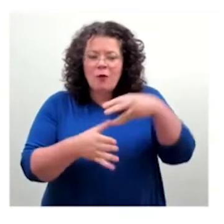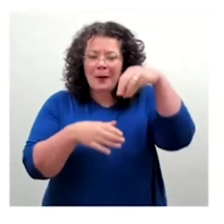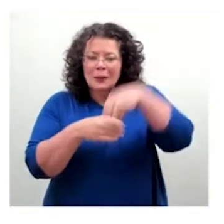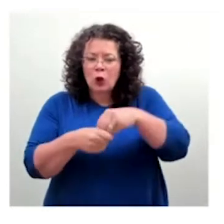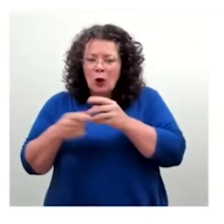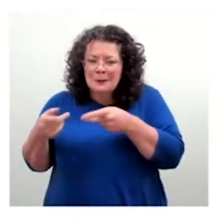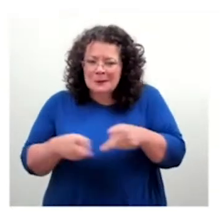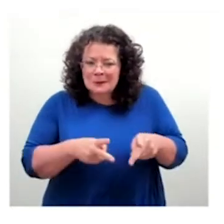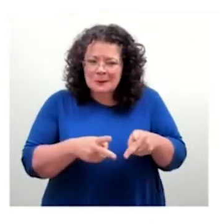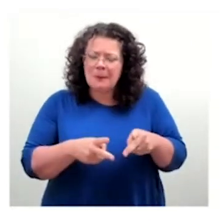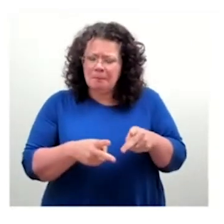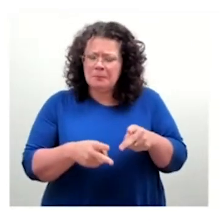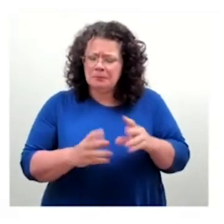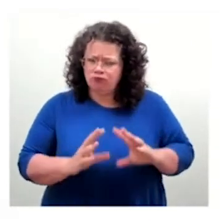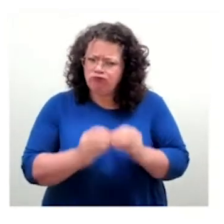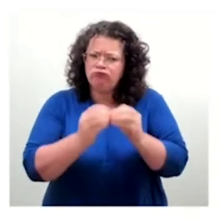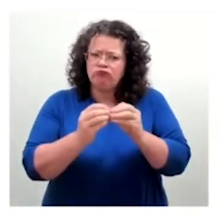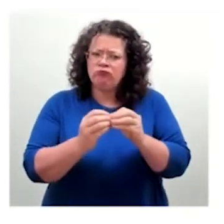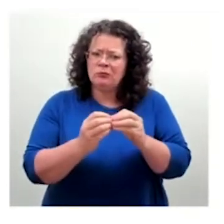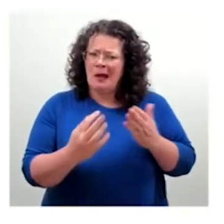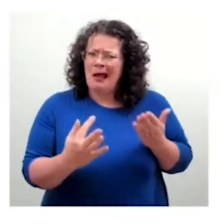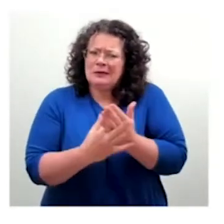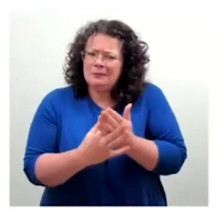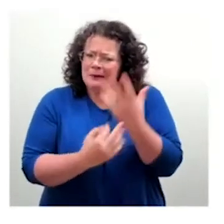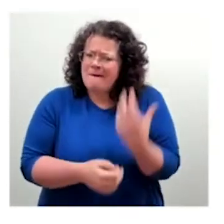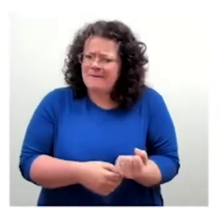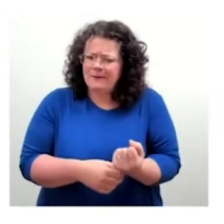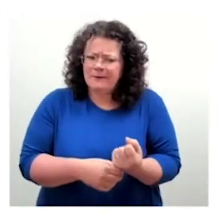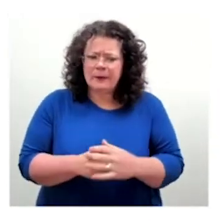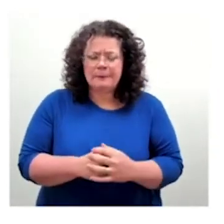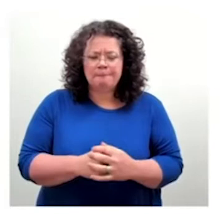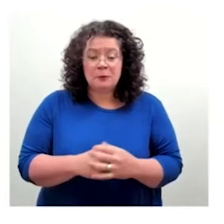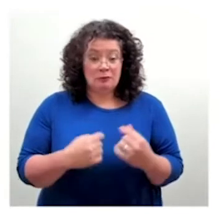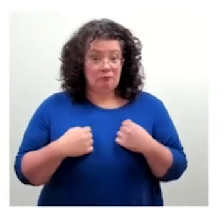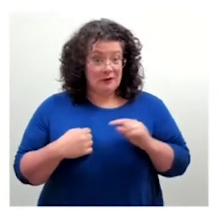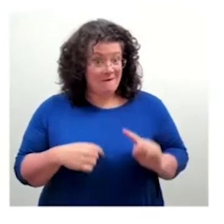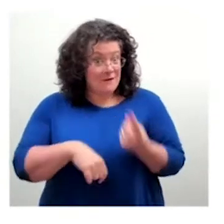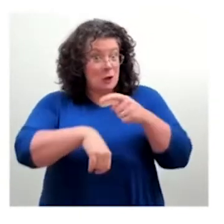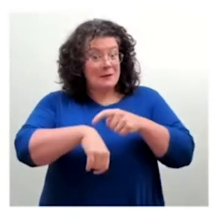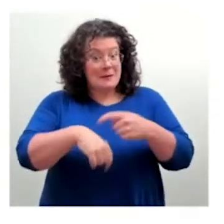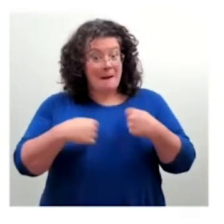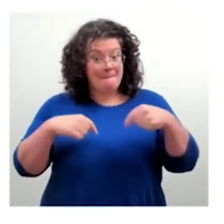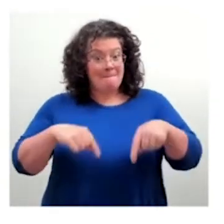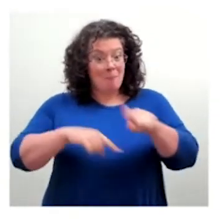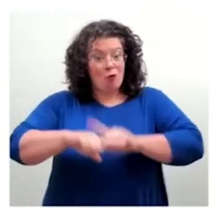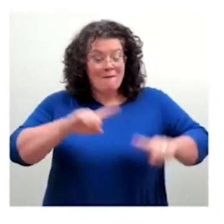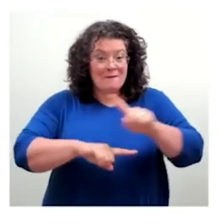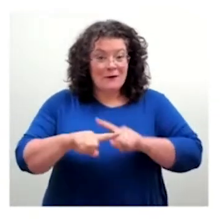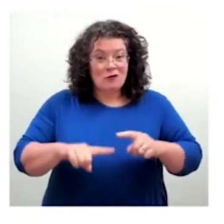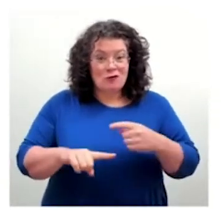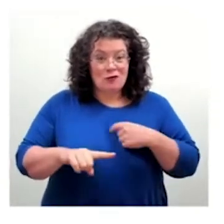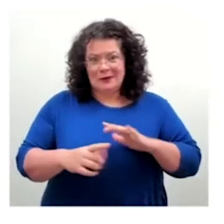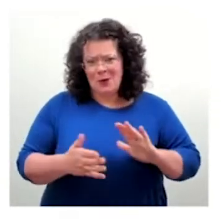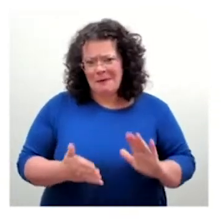in TechShare Pro. It is a pleasure for me to be here and share the accessibility journey that we have in Accenture with all of you. Thank you